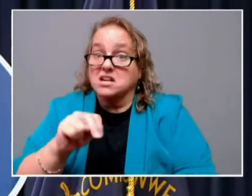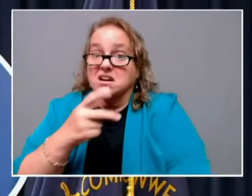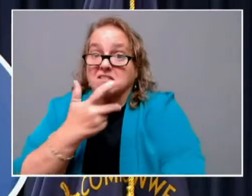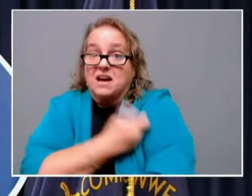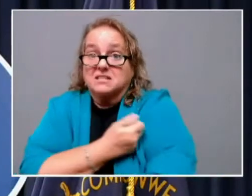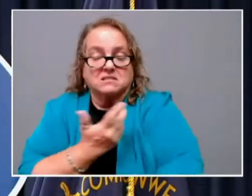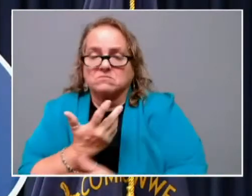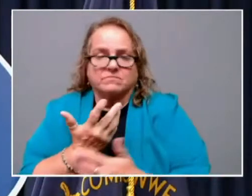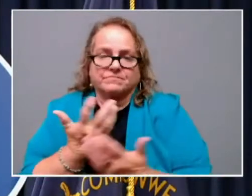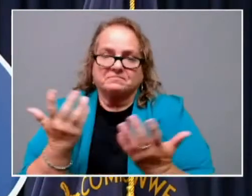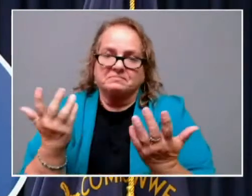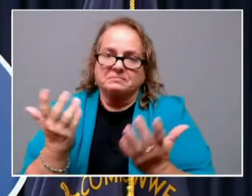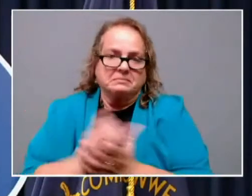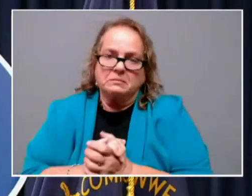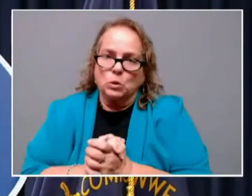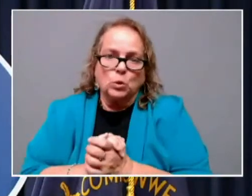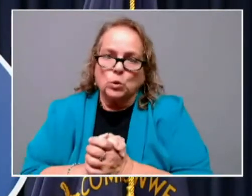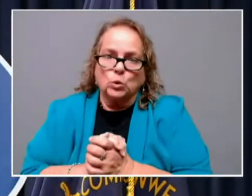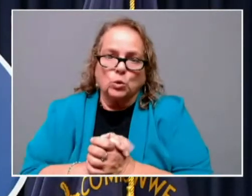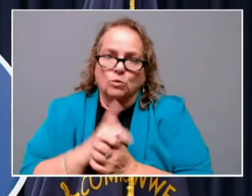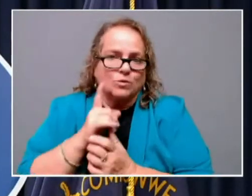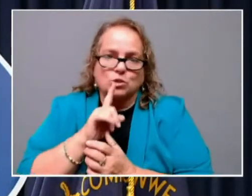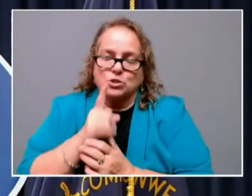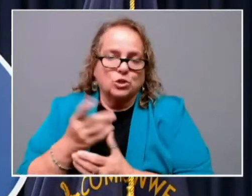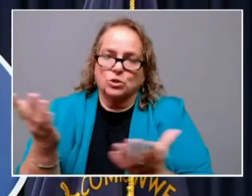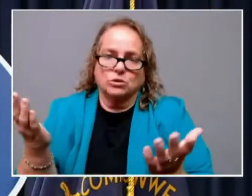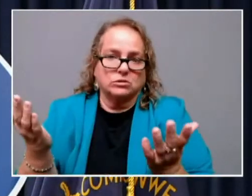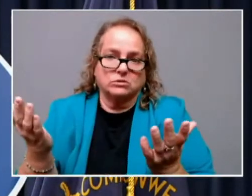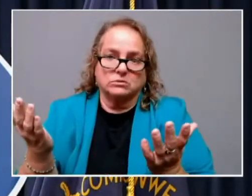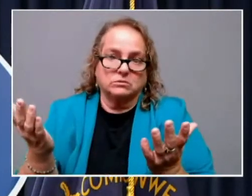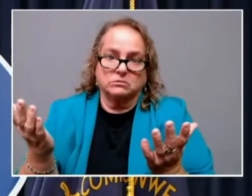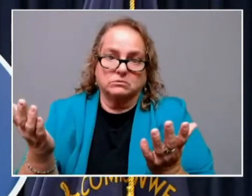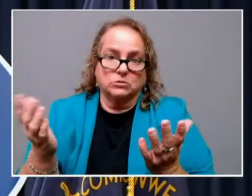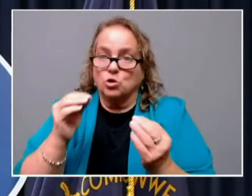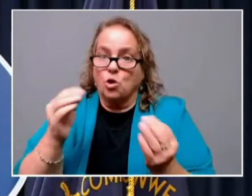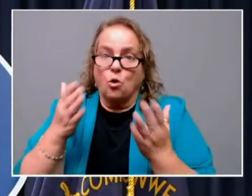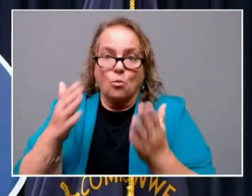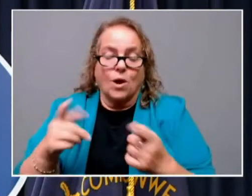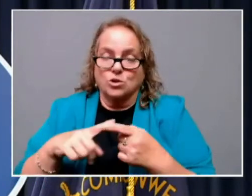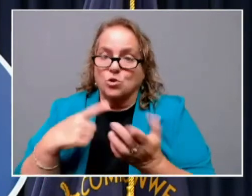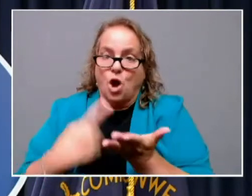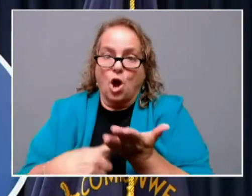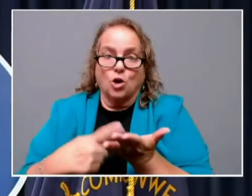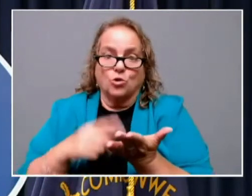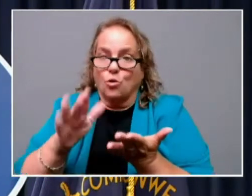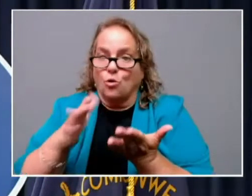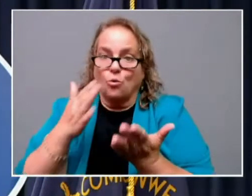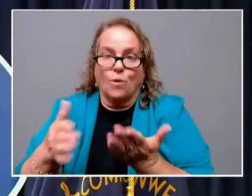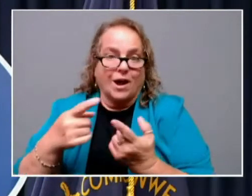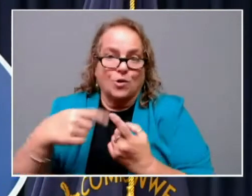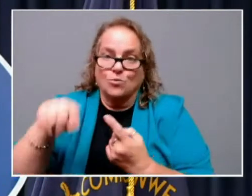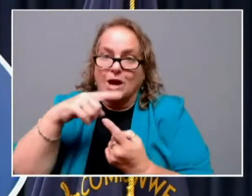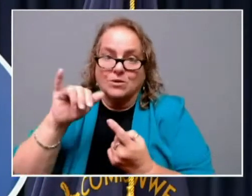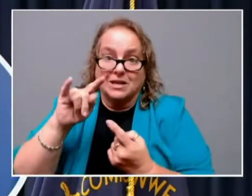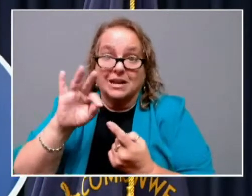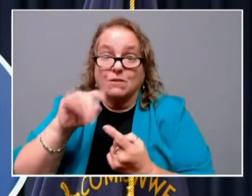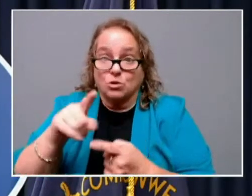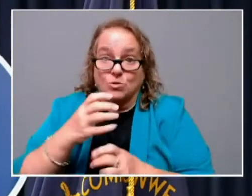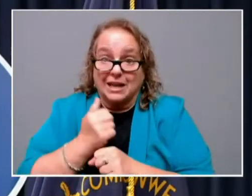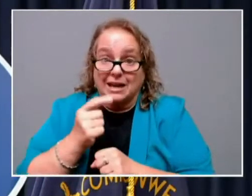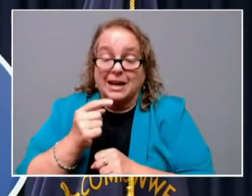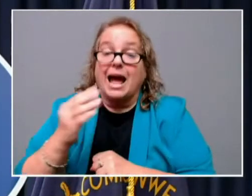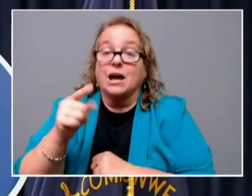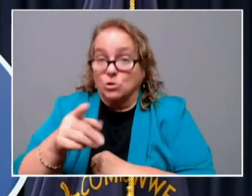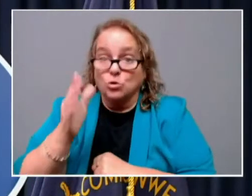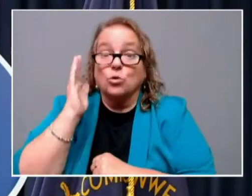lunch. There's no way to argue yourself around it. If you get this thing, and you are